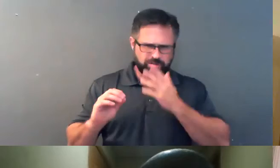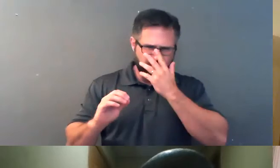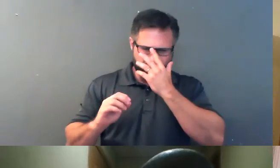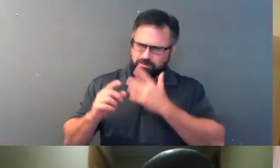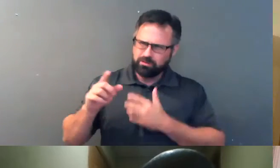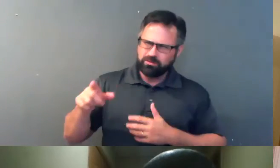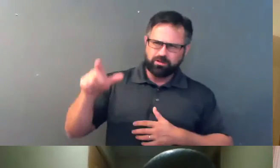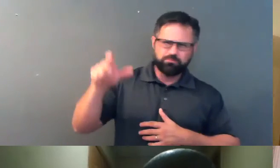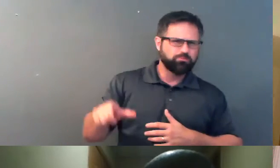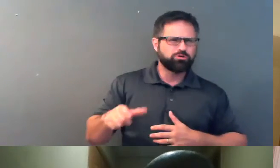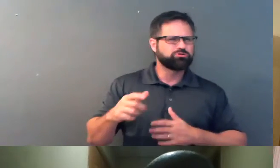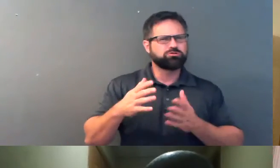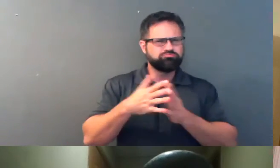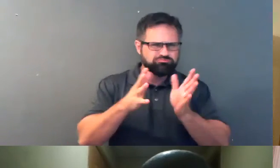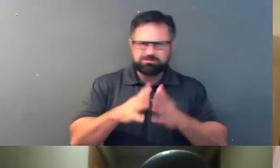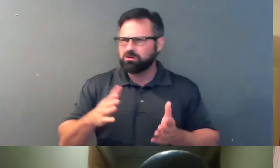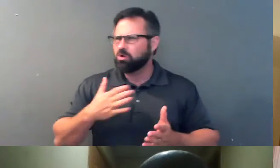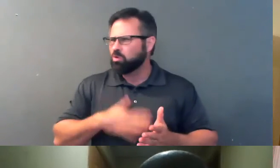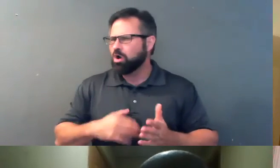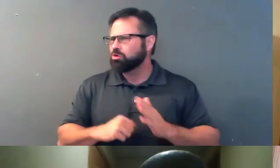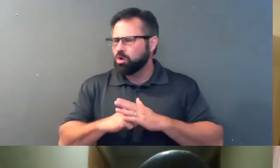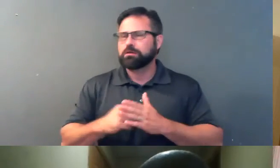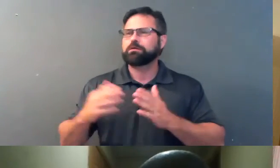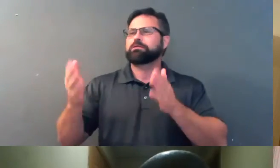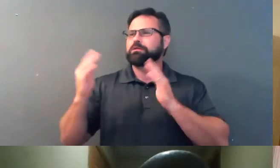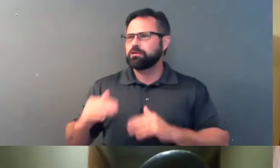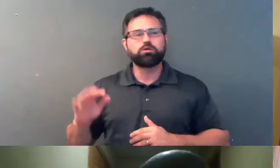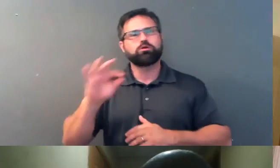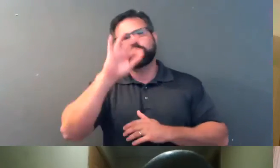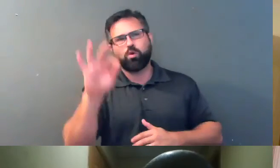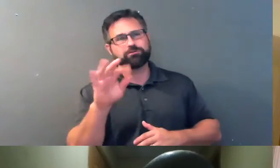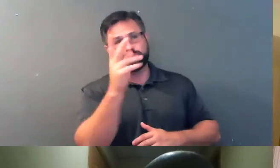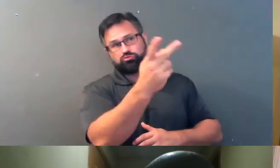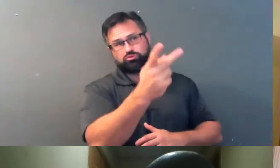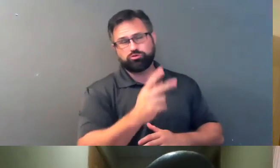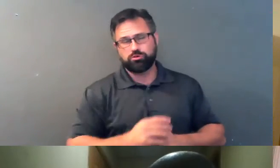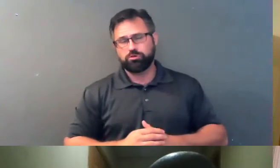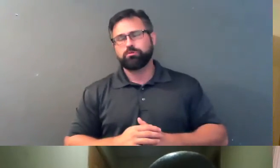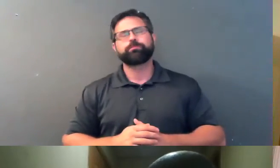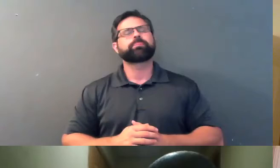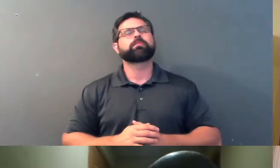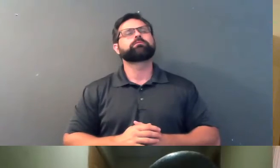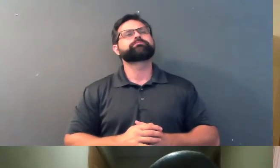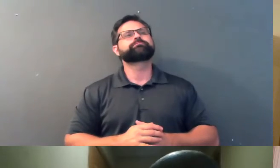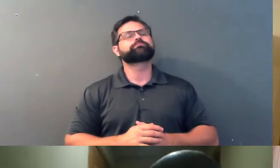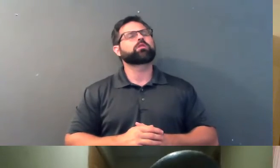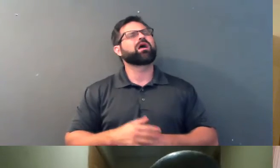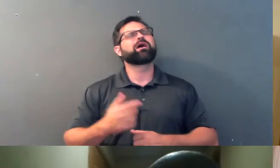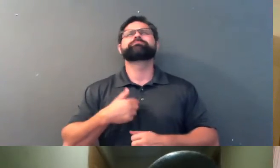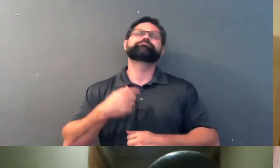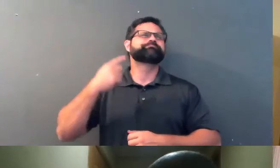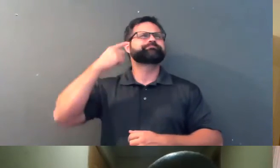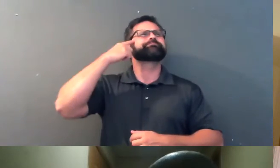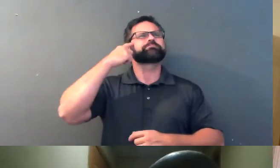personal plea. The next one to both panelists is, when talking about climate change, I'm